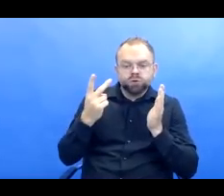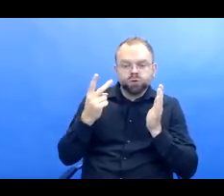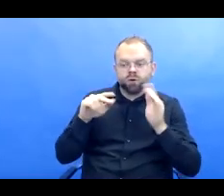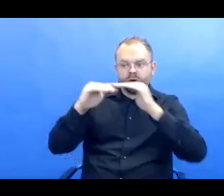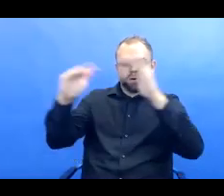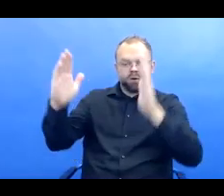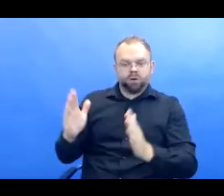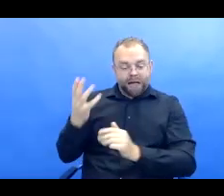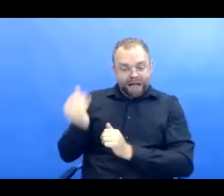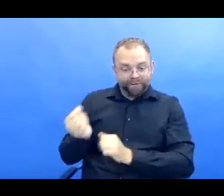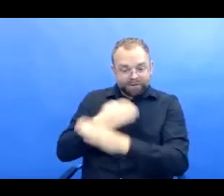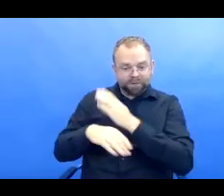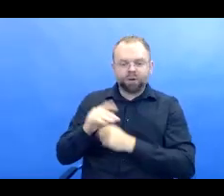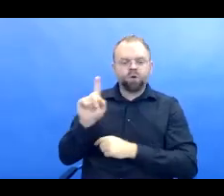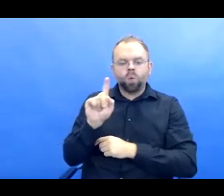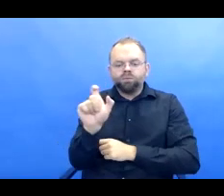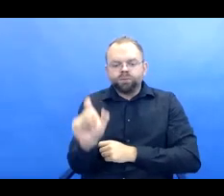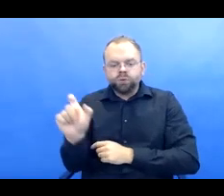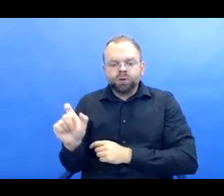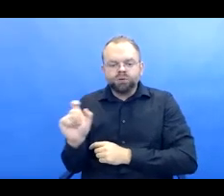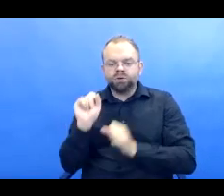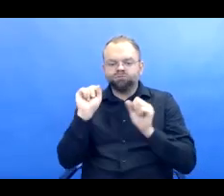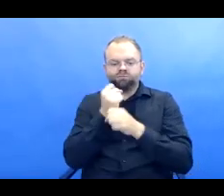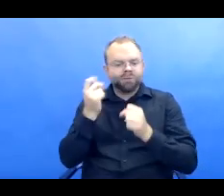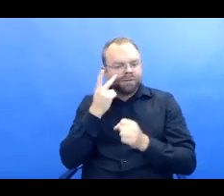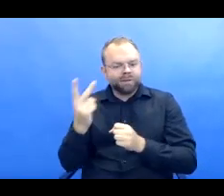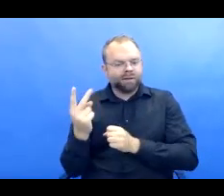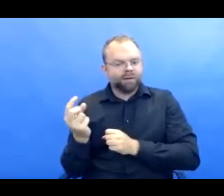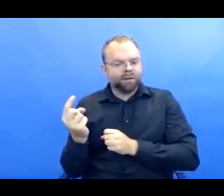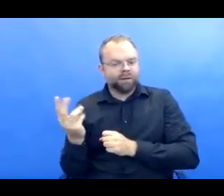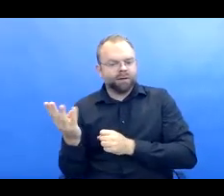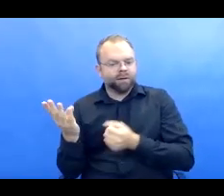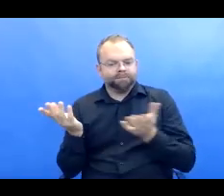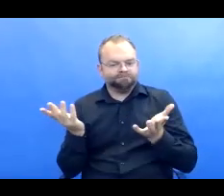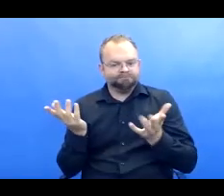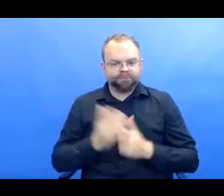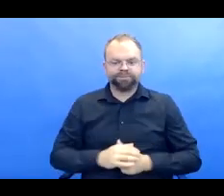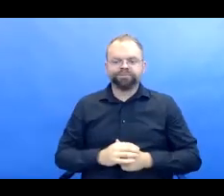with very, very low coverage in terms of social protection.